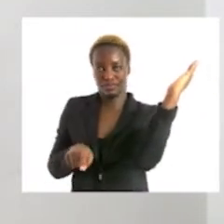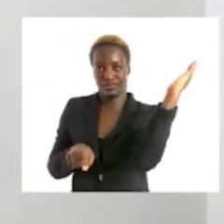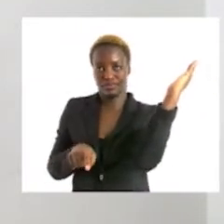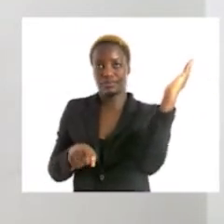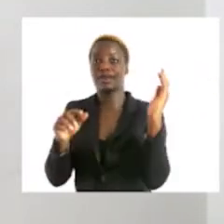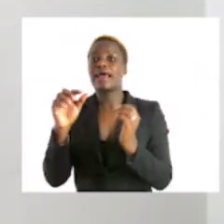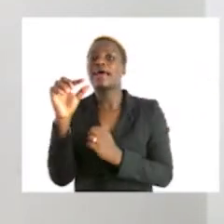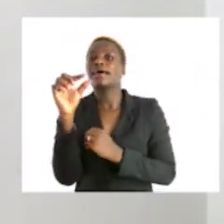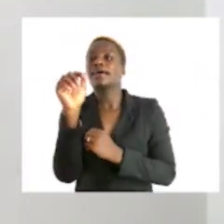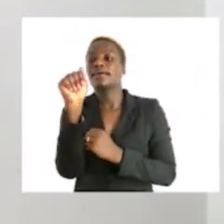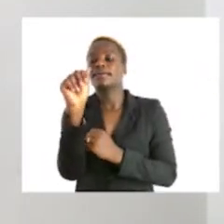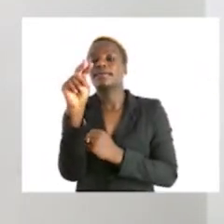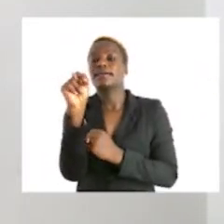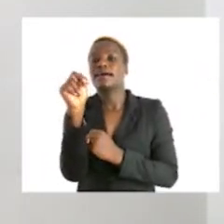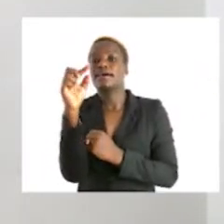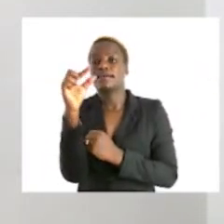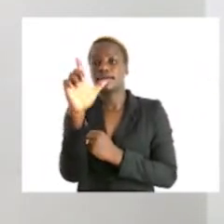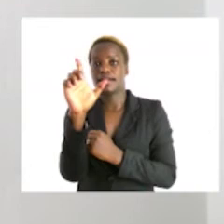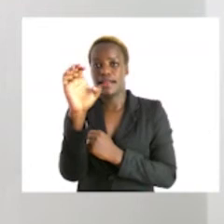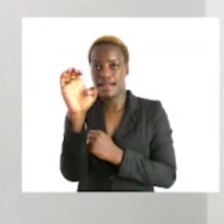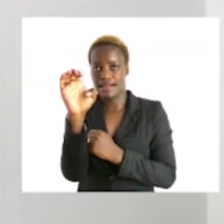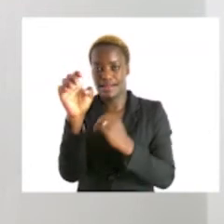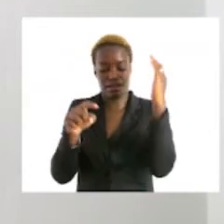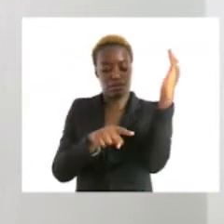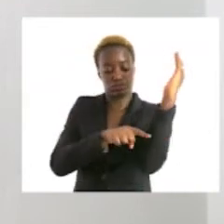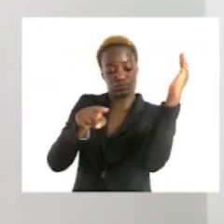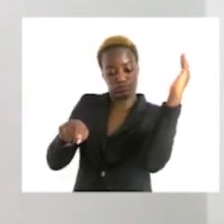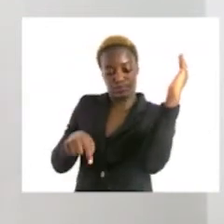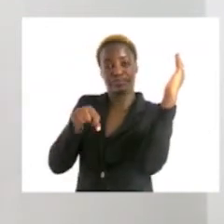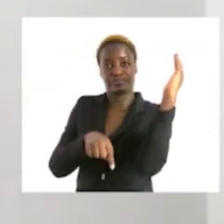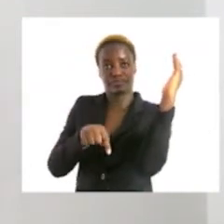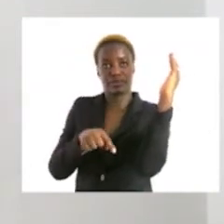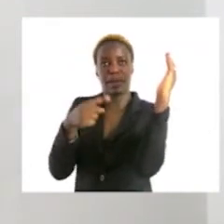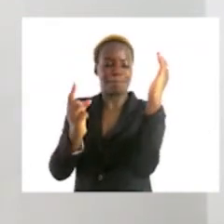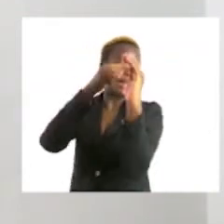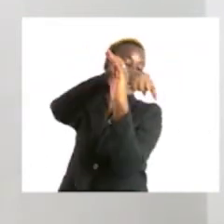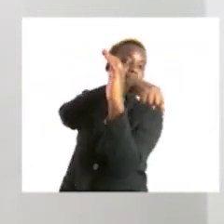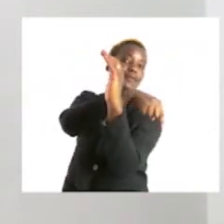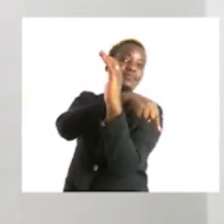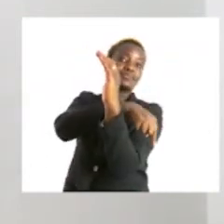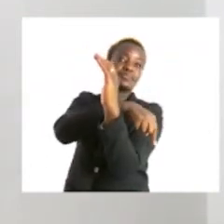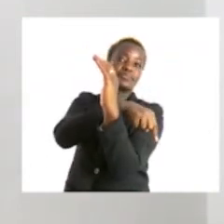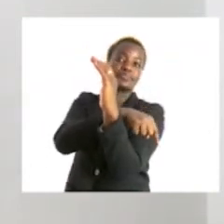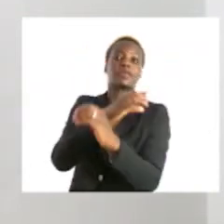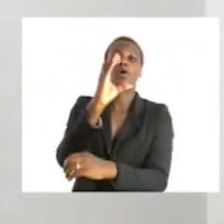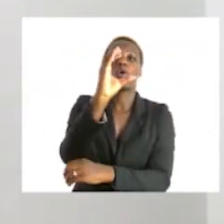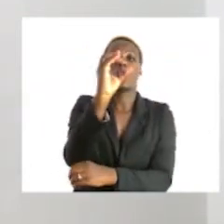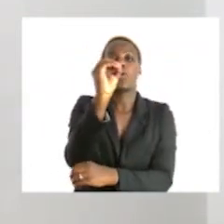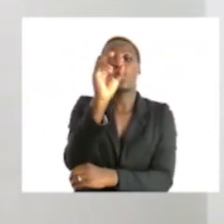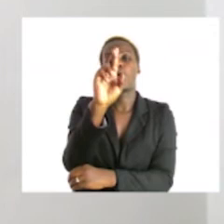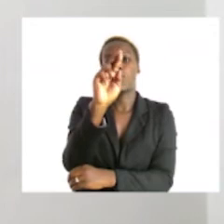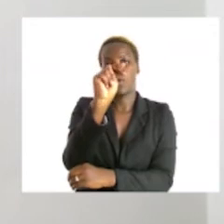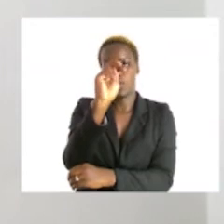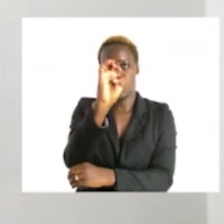It's opposite of the angle. Now, how about a right angle? When we are referring to the right